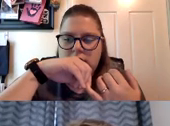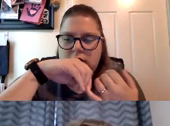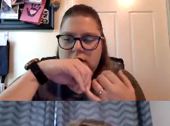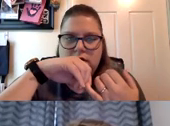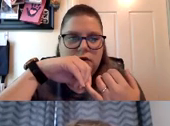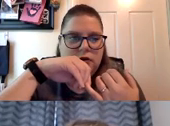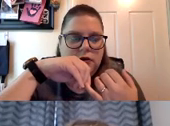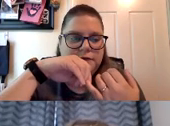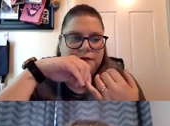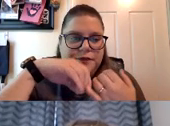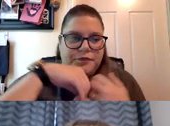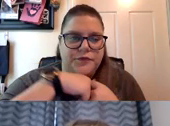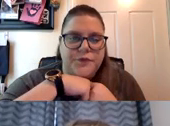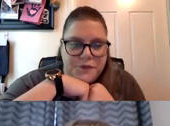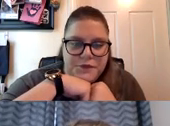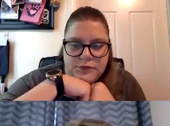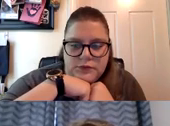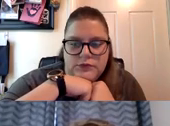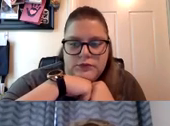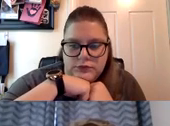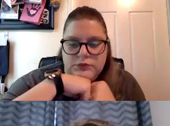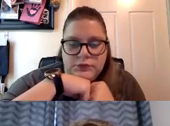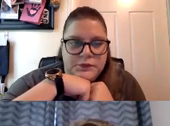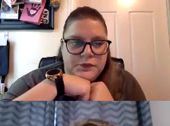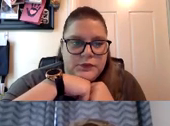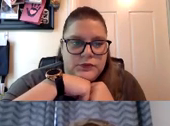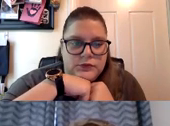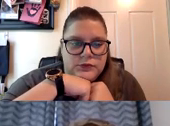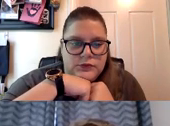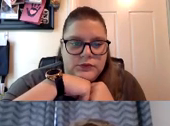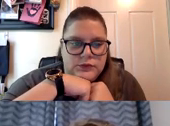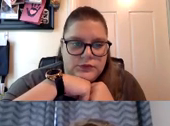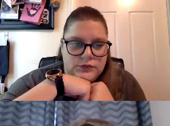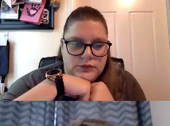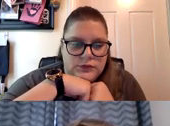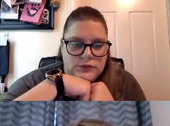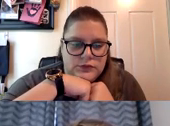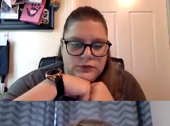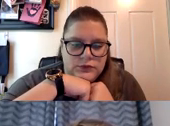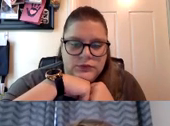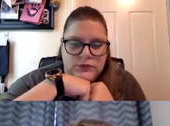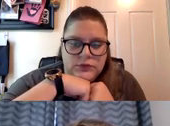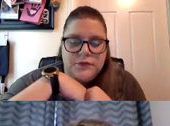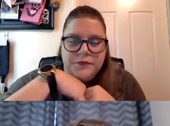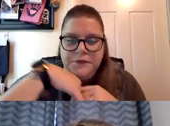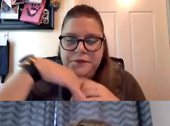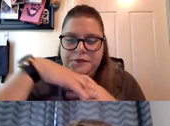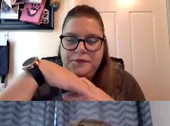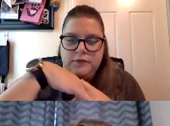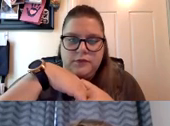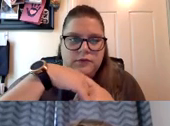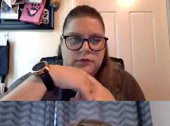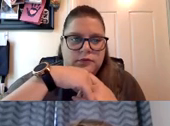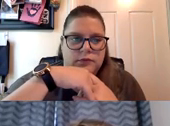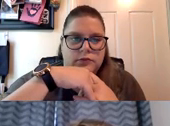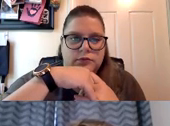So I can go on the right hand side because I have that open, but I can come up here on this tab and I can go to tools, and I just have to move